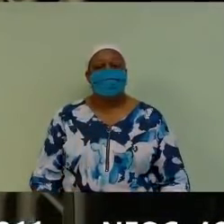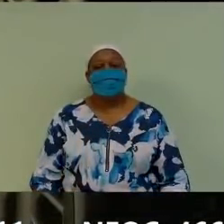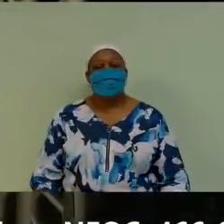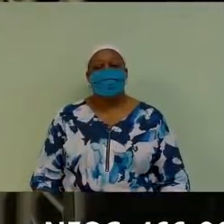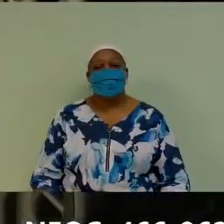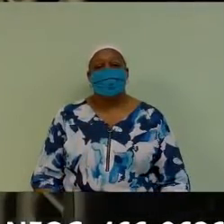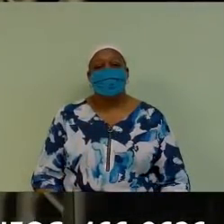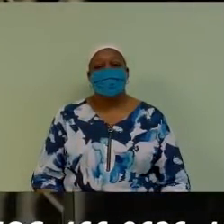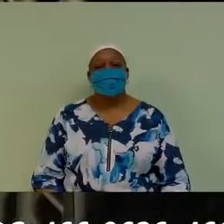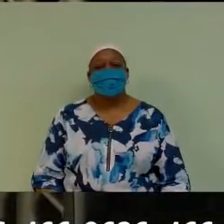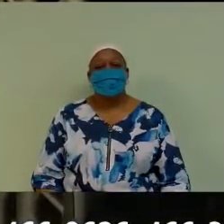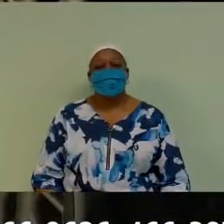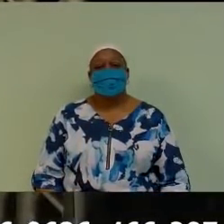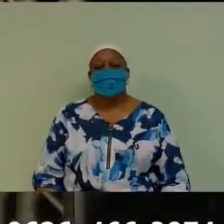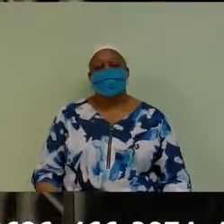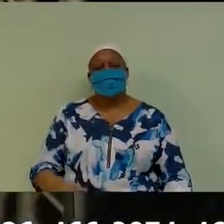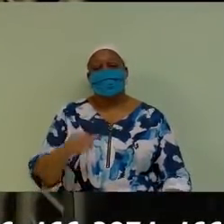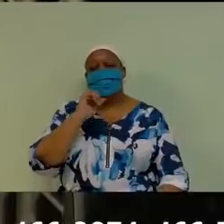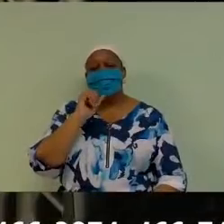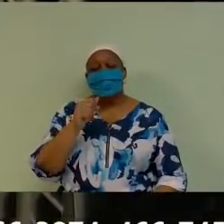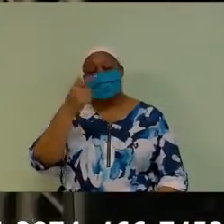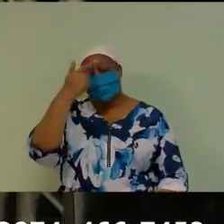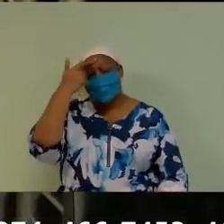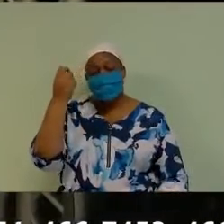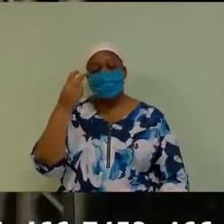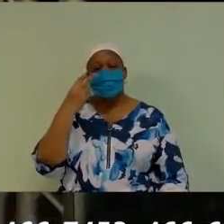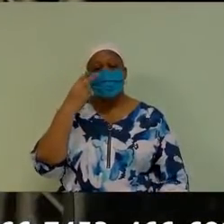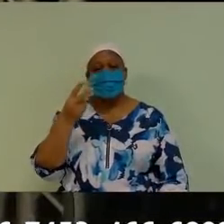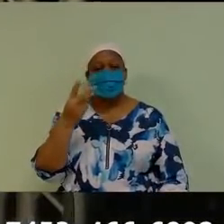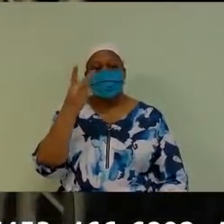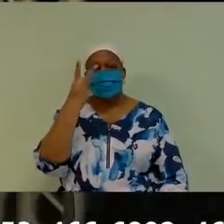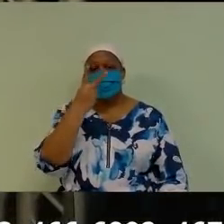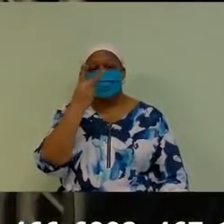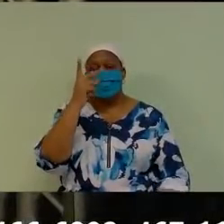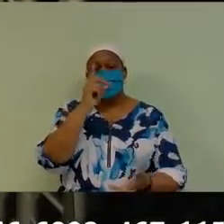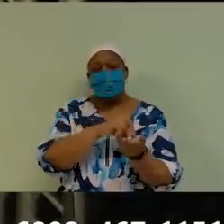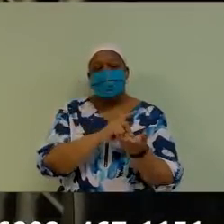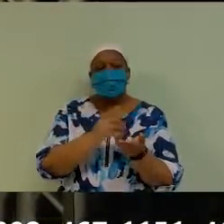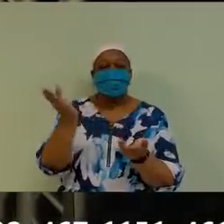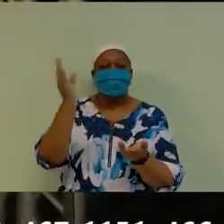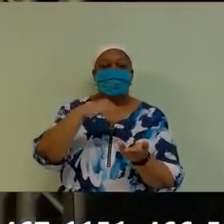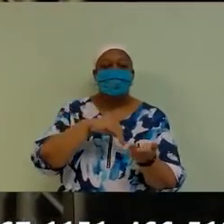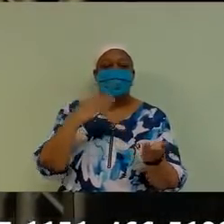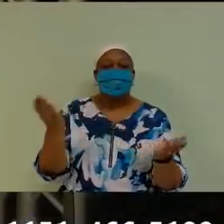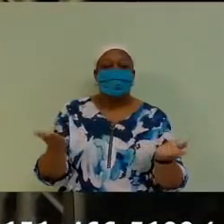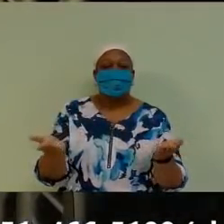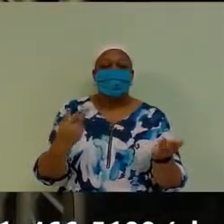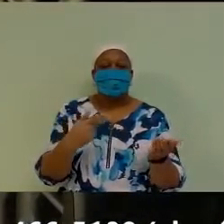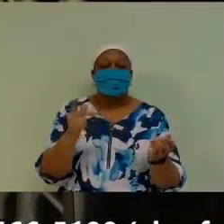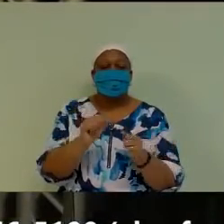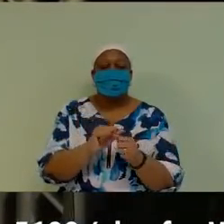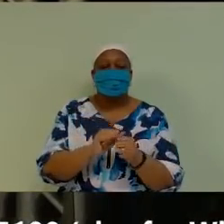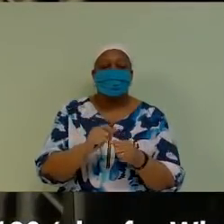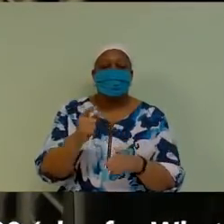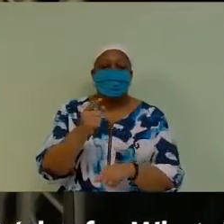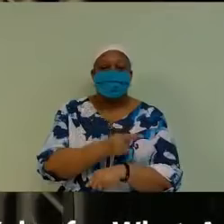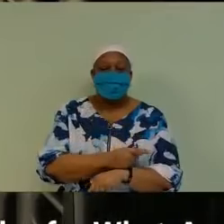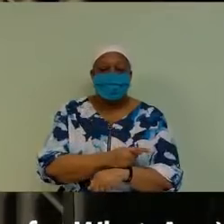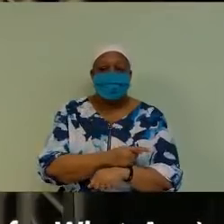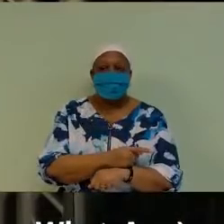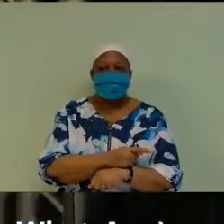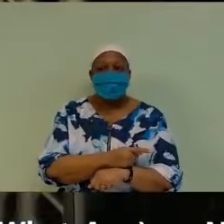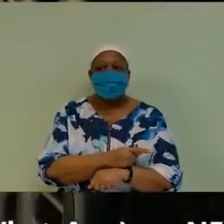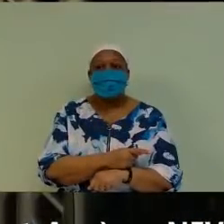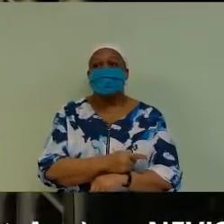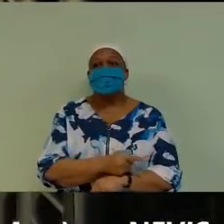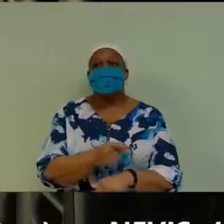these briefings every day, we're not the only doctors who are part of the team, but we are part of the communication team that